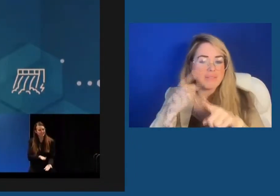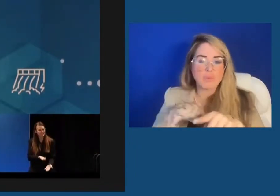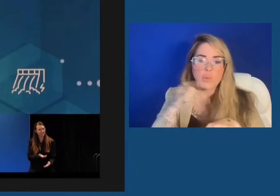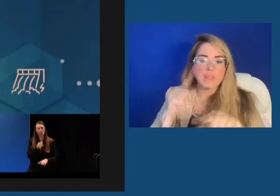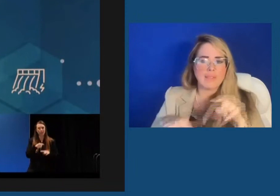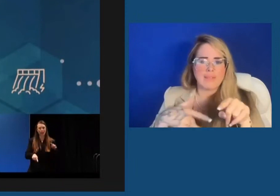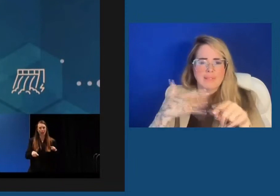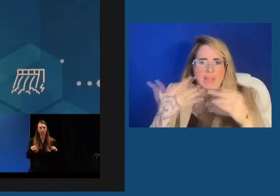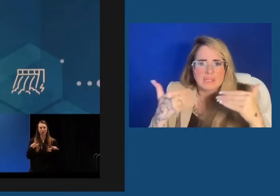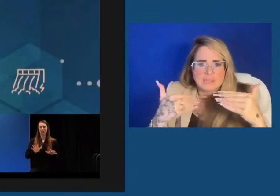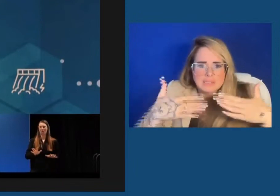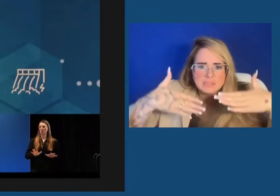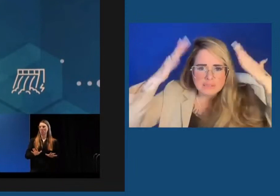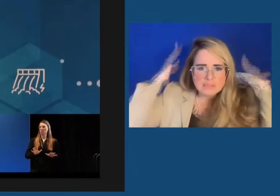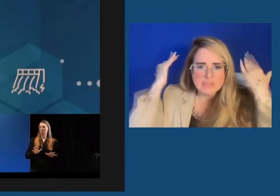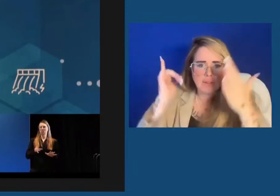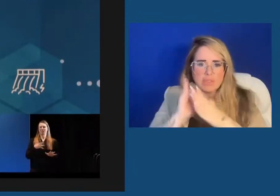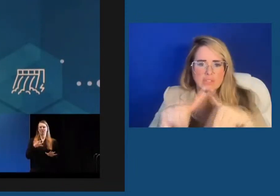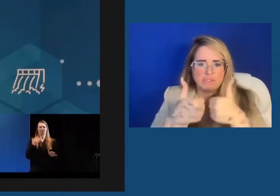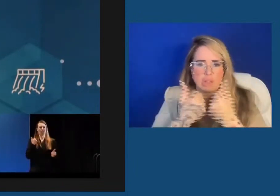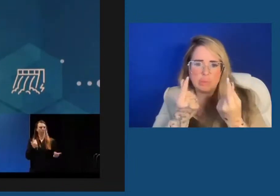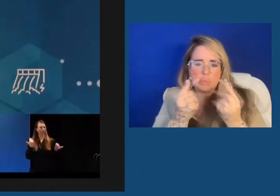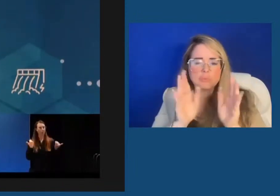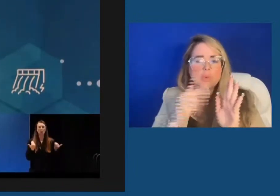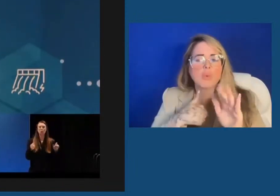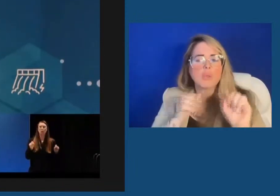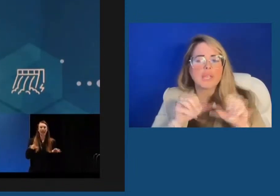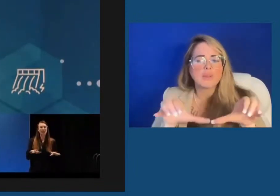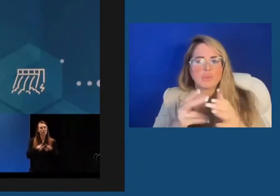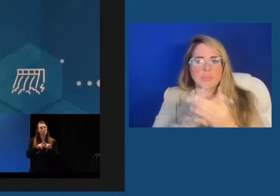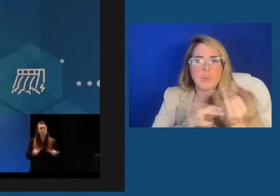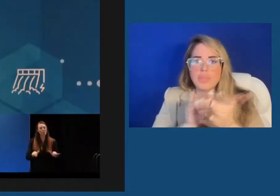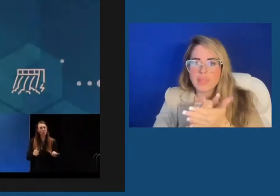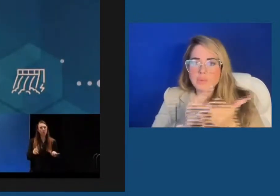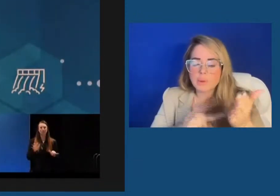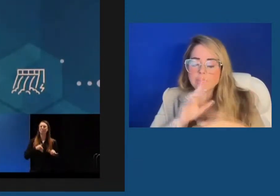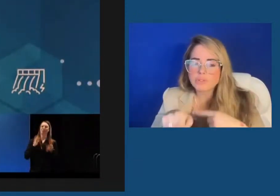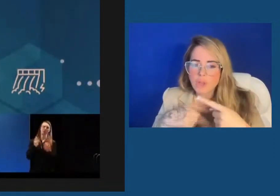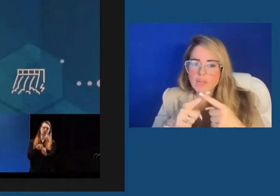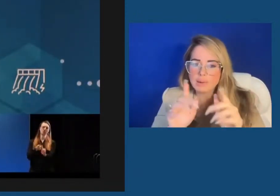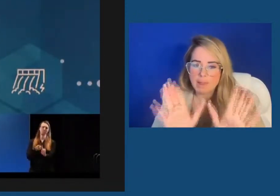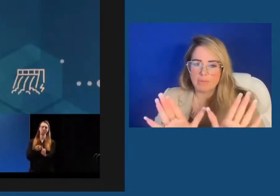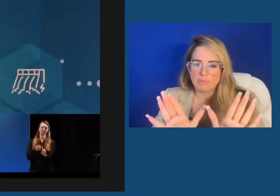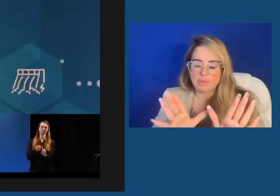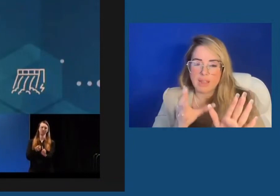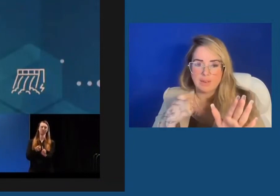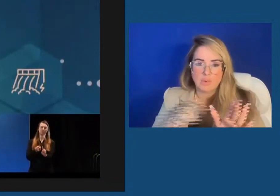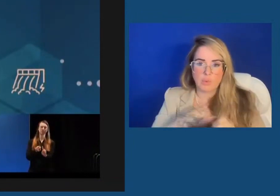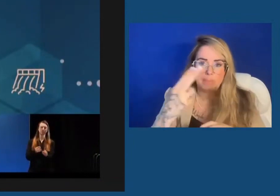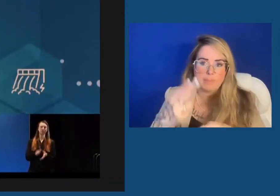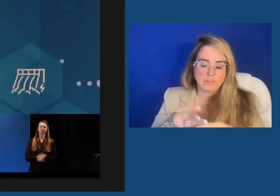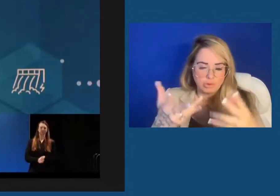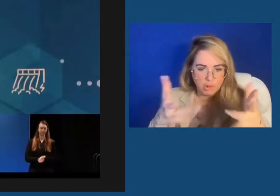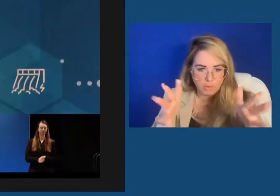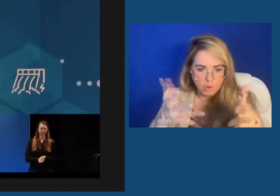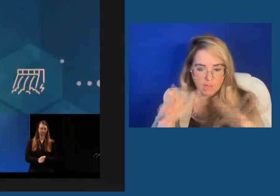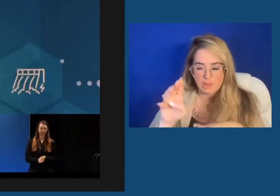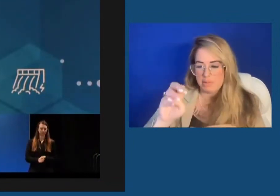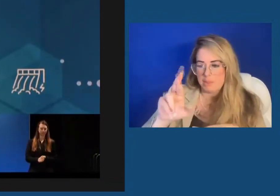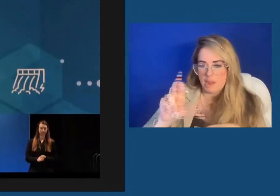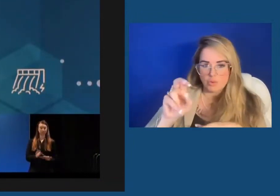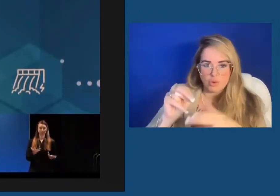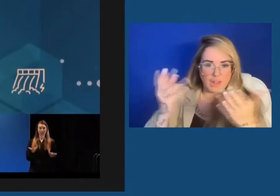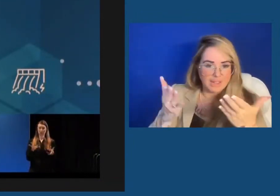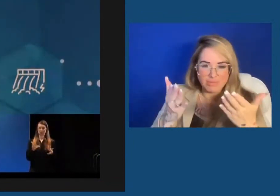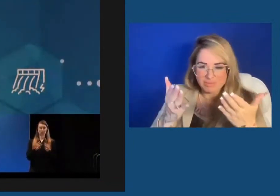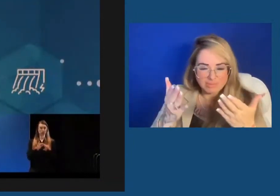by that challenge. We can do both. That's what I'm talking about. And as we mentioned, Micron right here, this